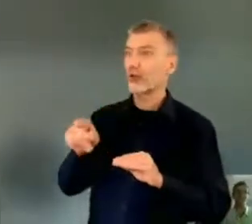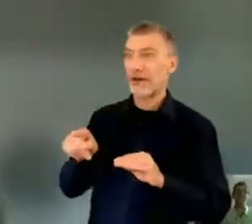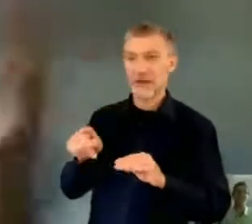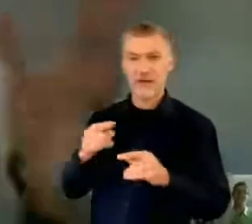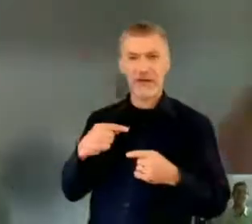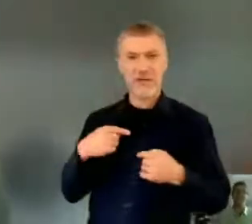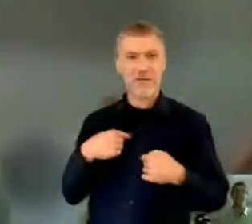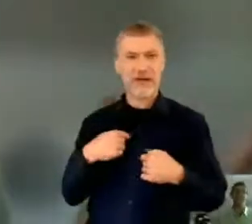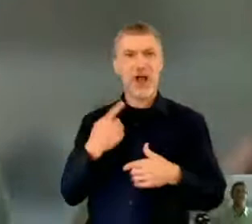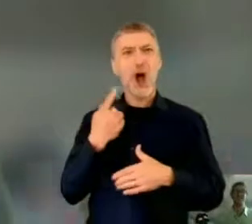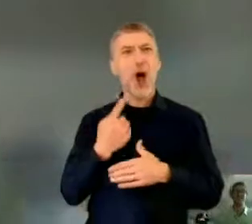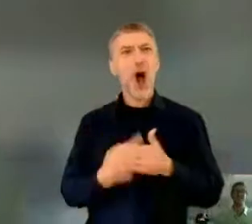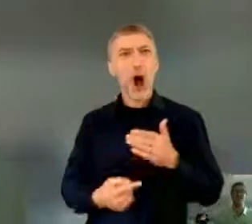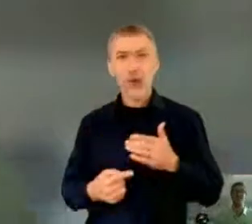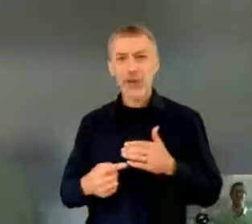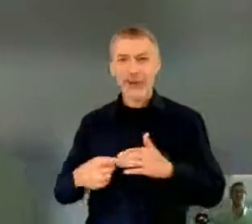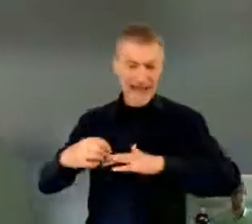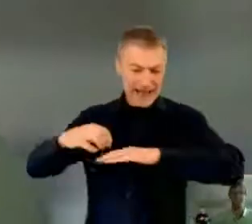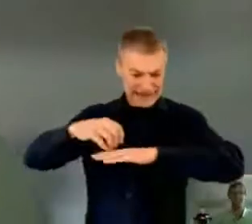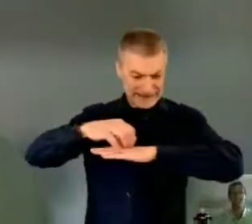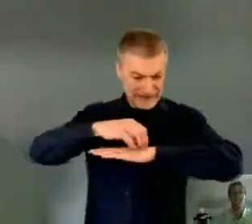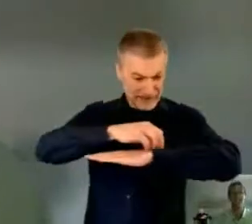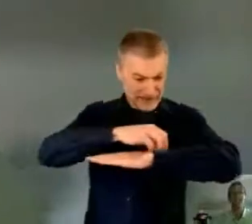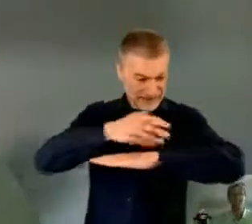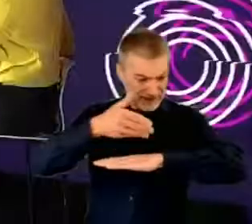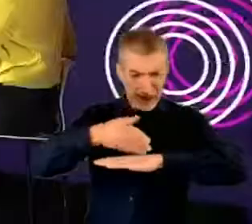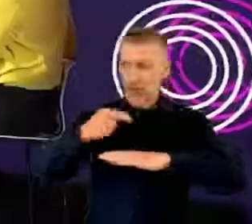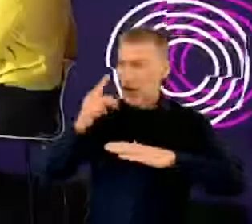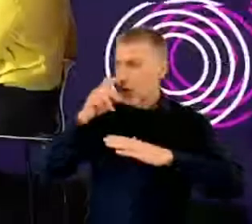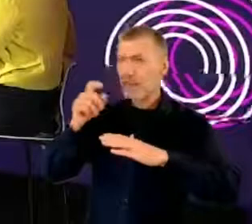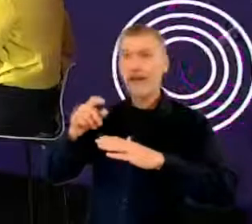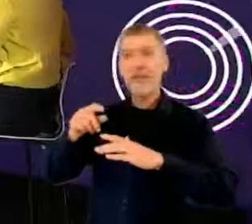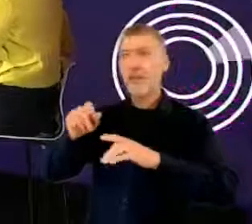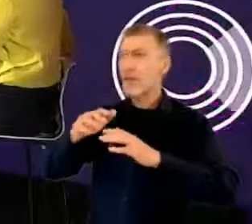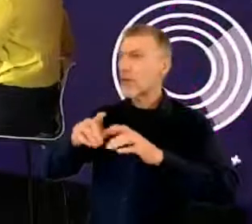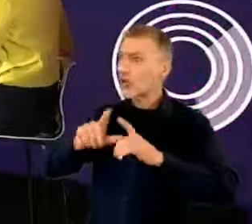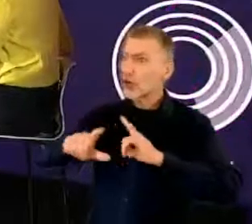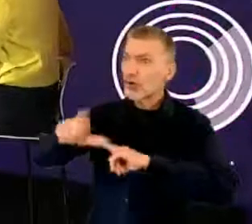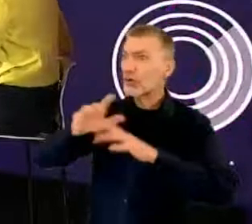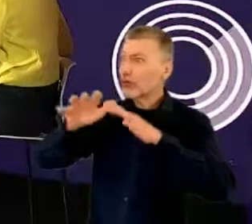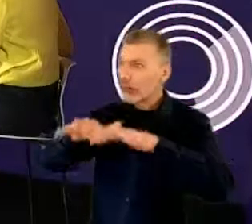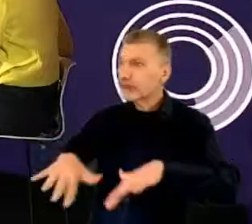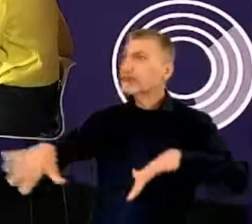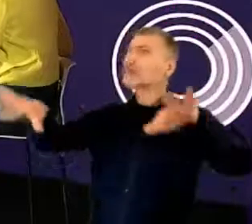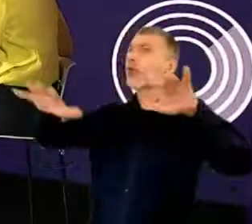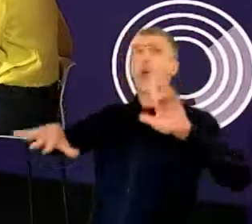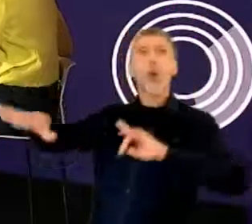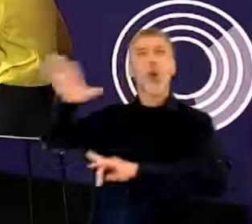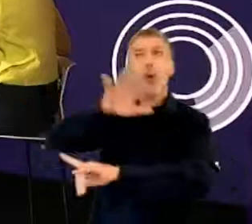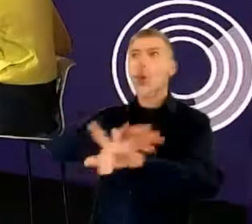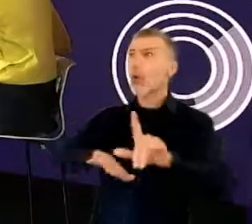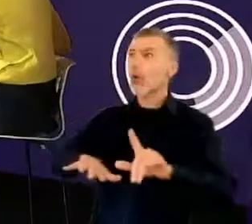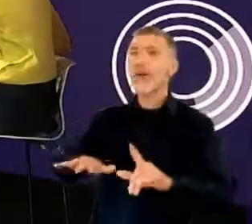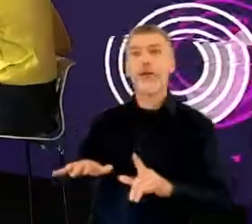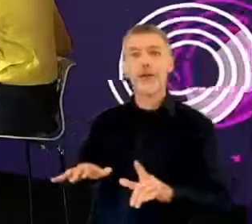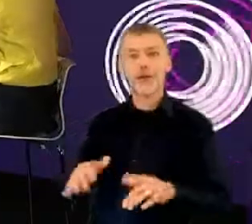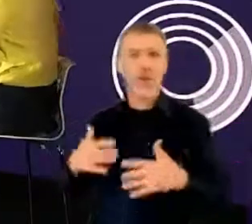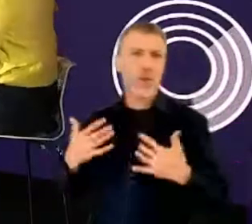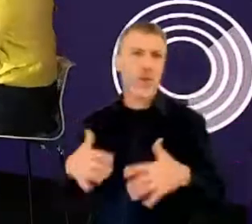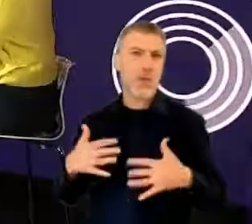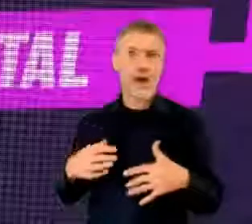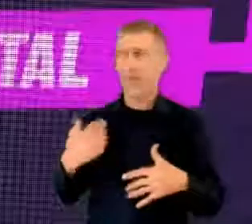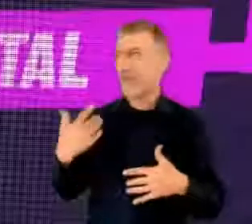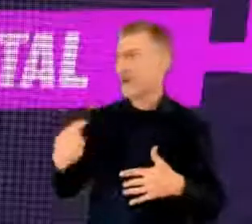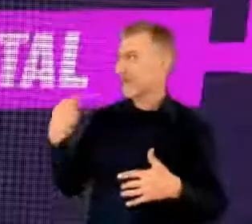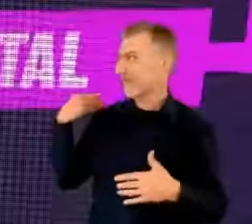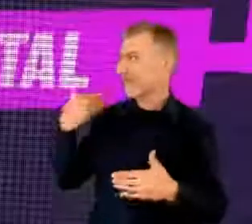and the insects, it's thinking about the wider community as well. Ah, fantastic. That's great stuff. And especially in the mad year that we've had, it's good